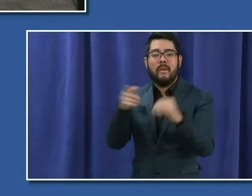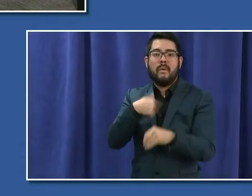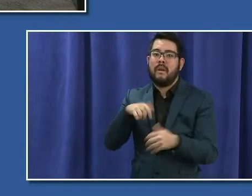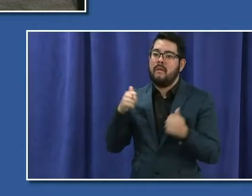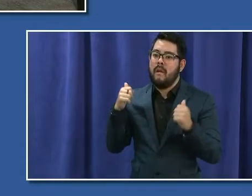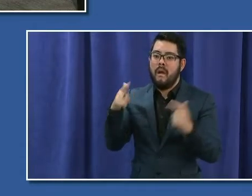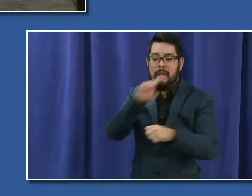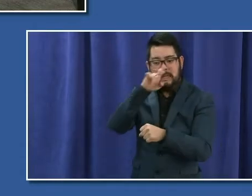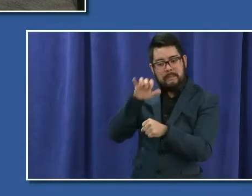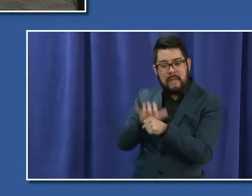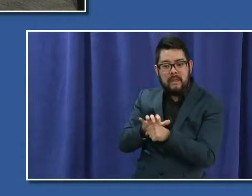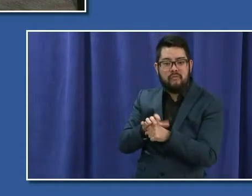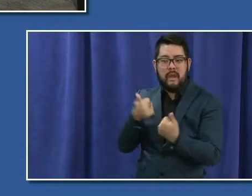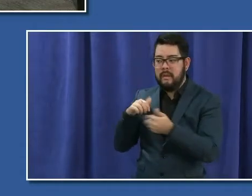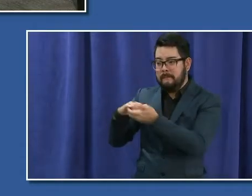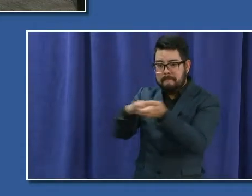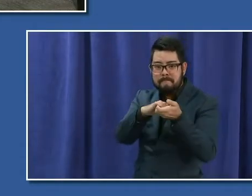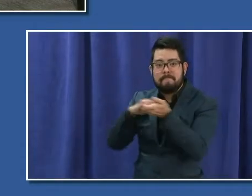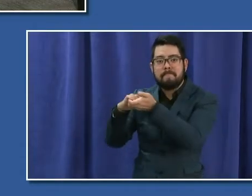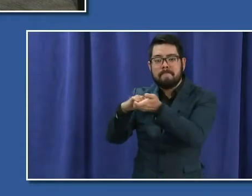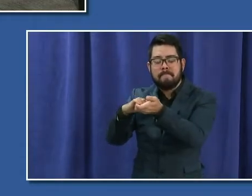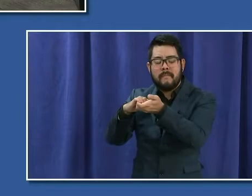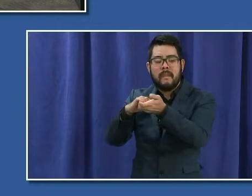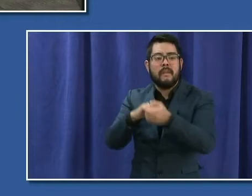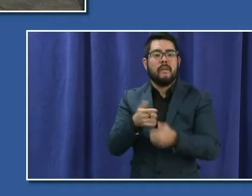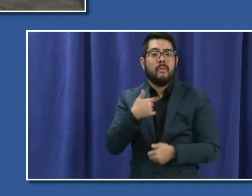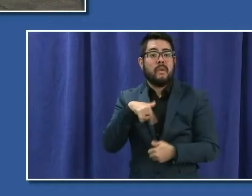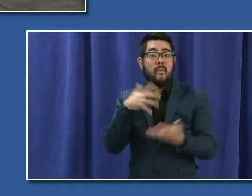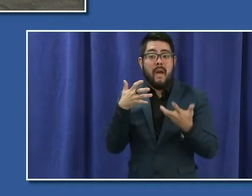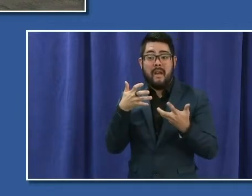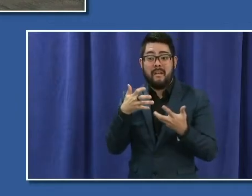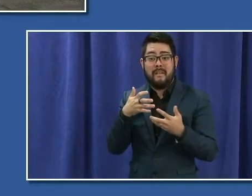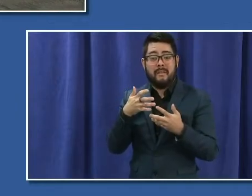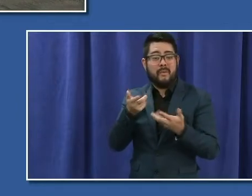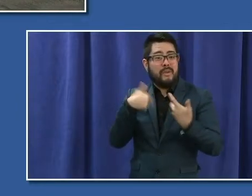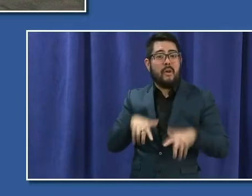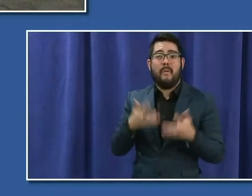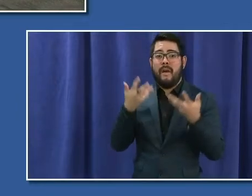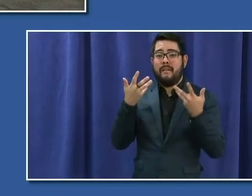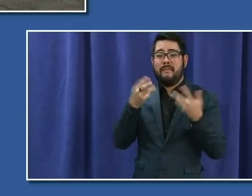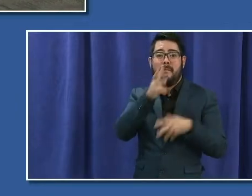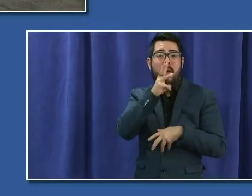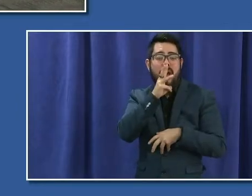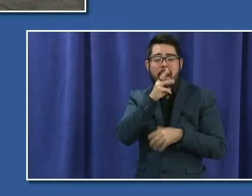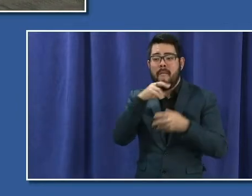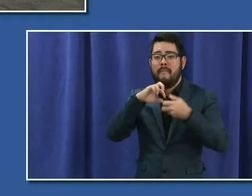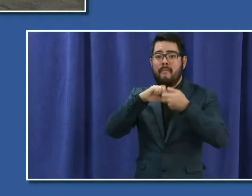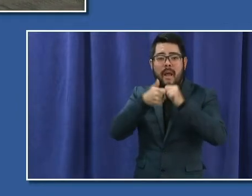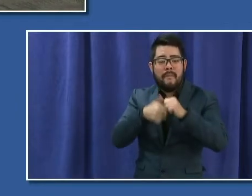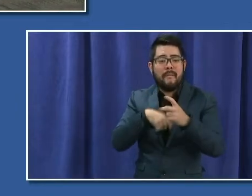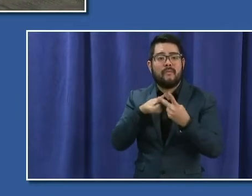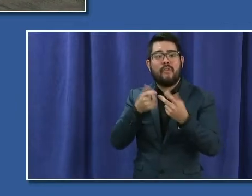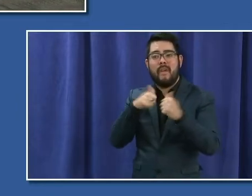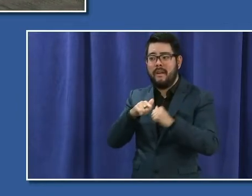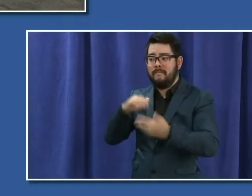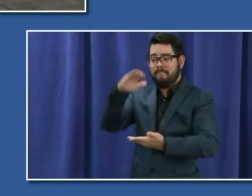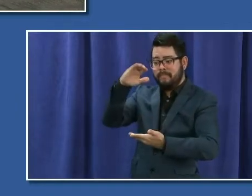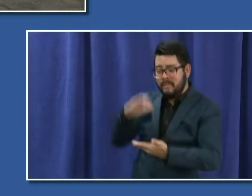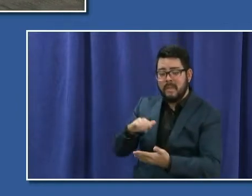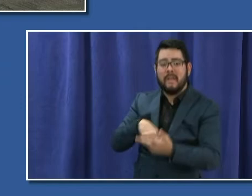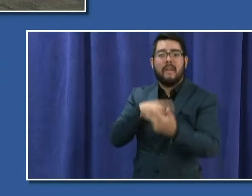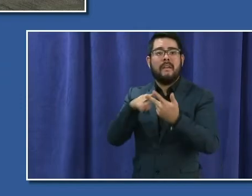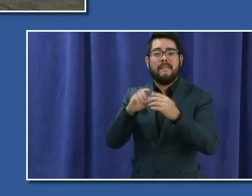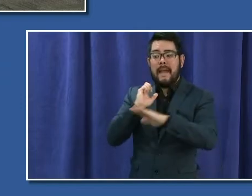all out there playing a role in making sure that we try to mitigate it, the cleanup, putting in barriers, filling out some of the